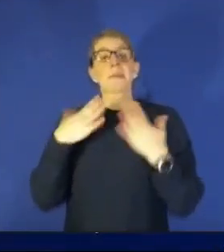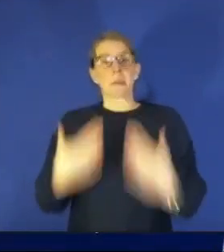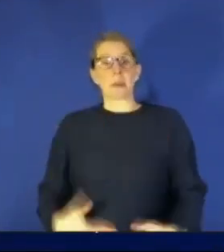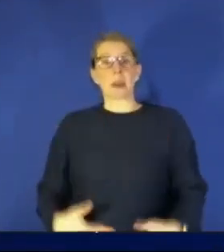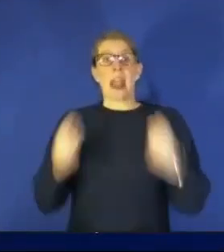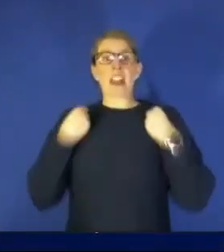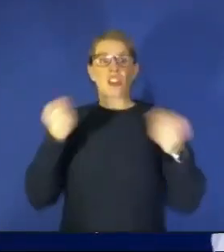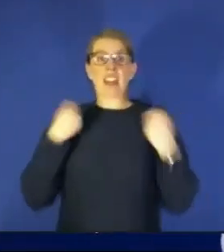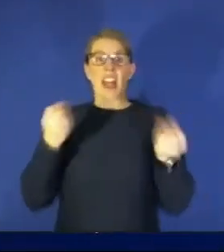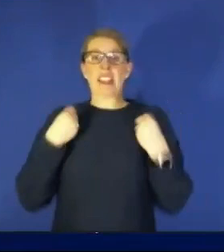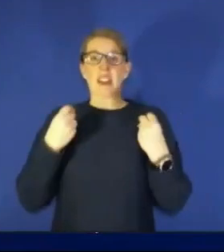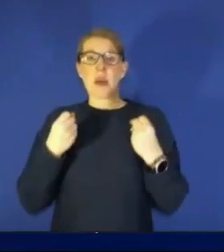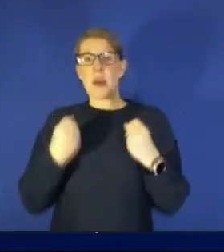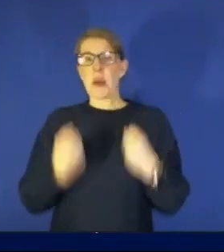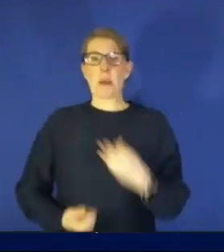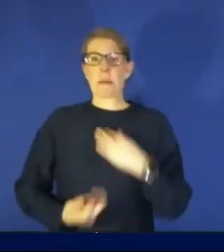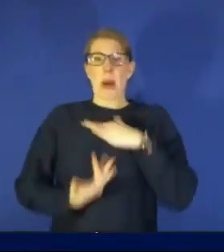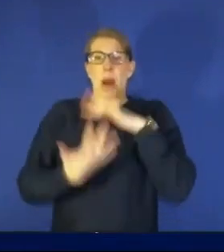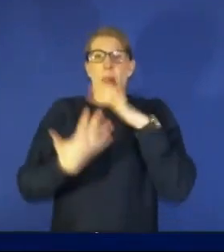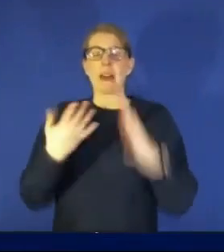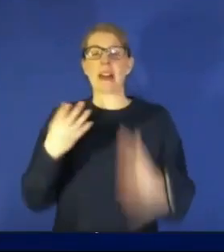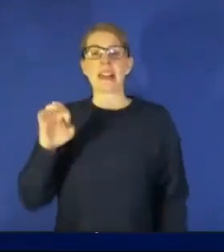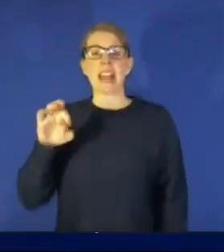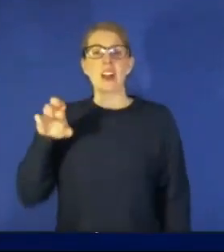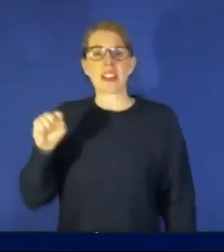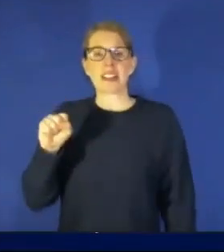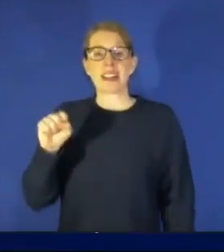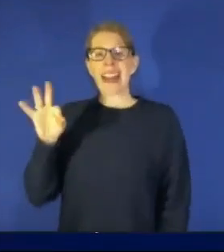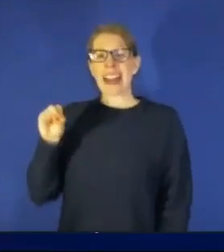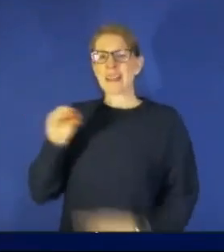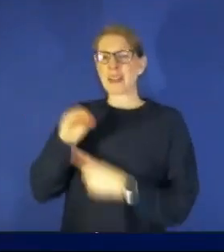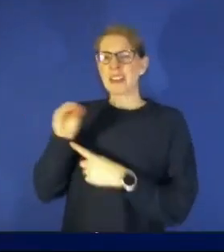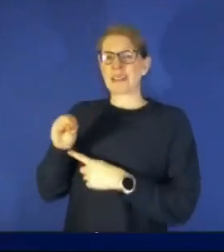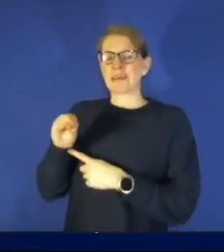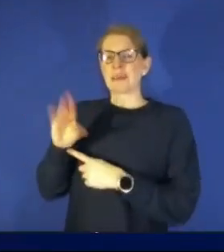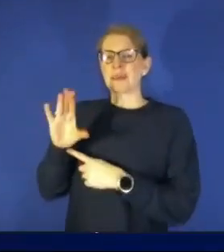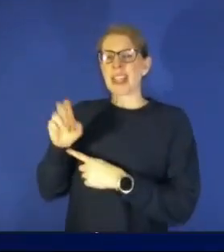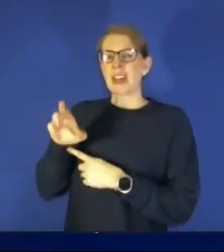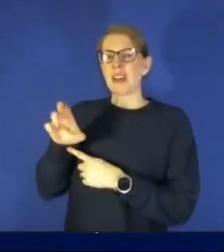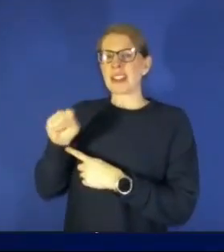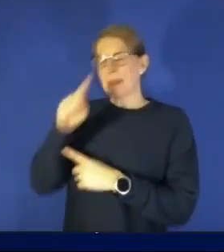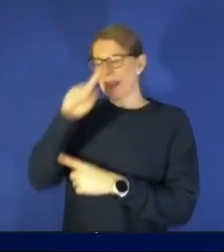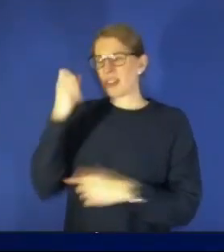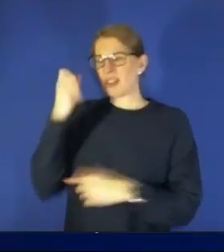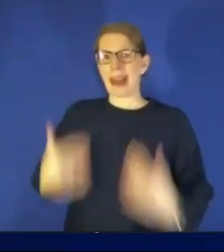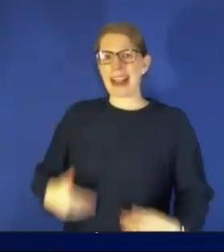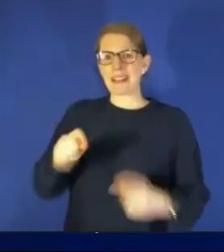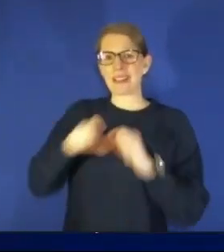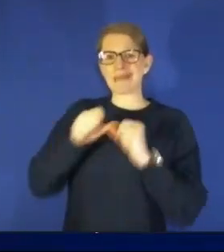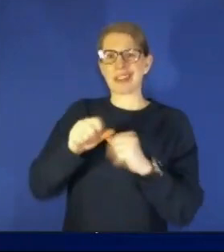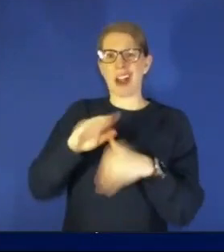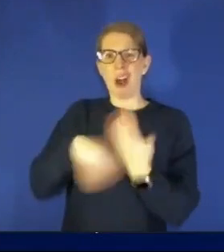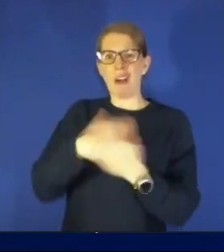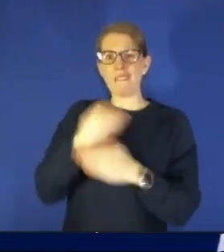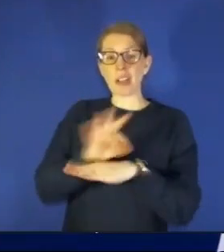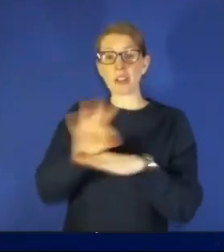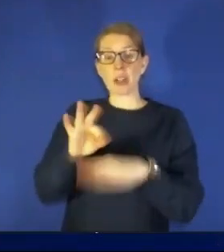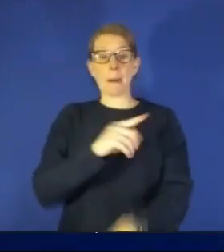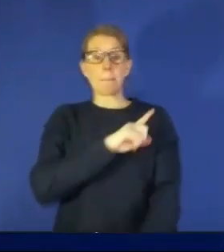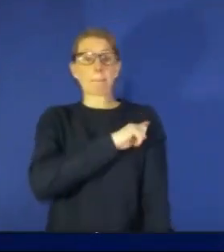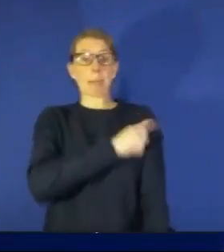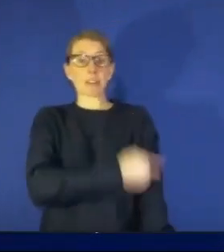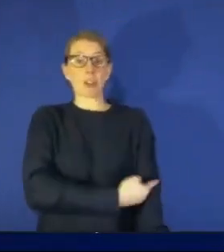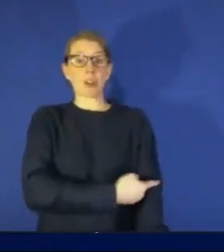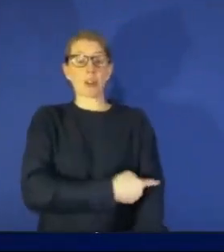The reality is you burn 90% of your calories because your body's got to maintain all of its functions, whether it's the muscle holding your head up or it's your